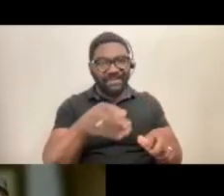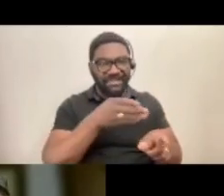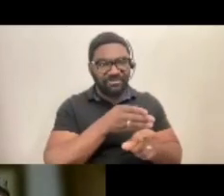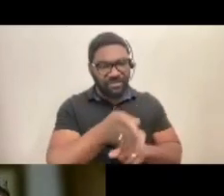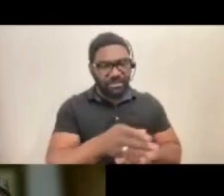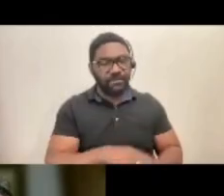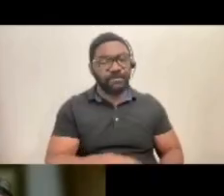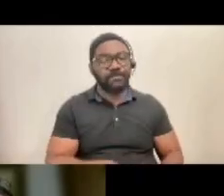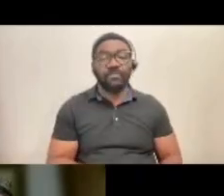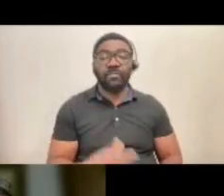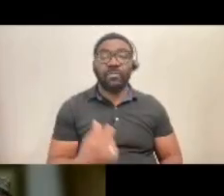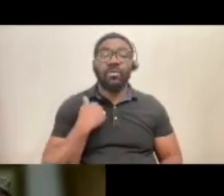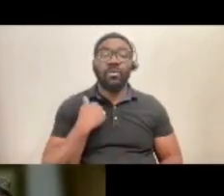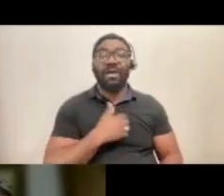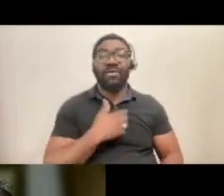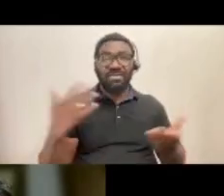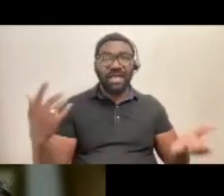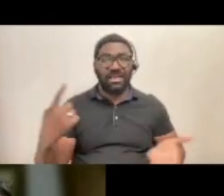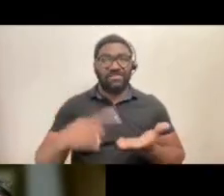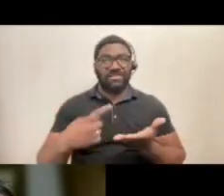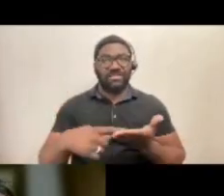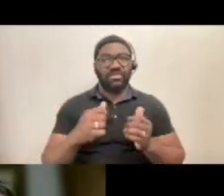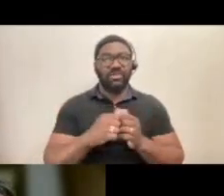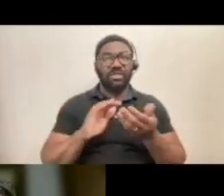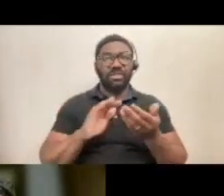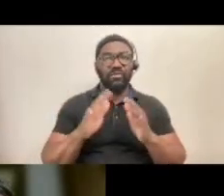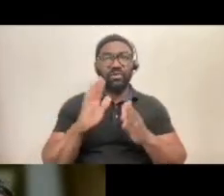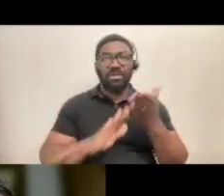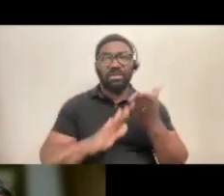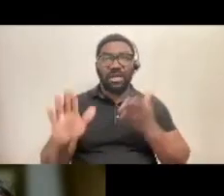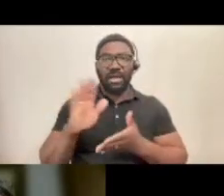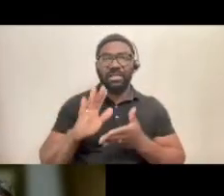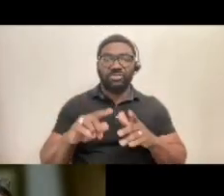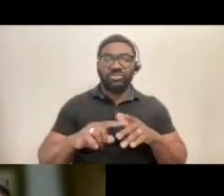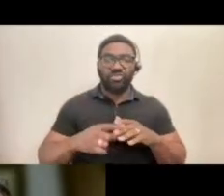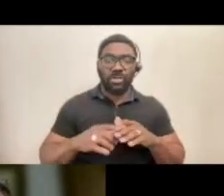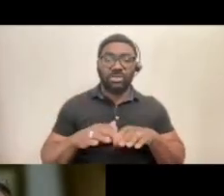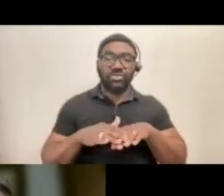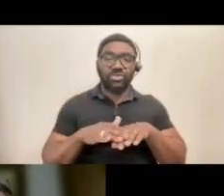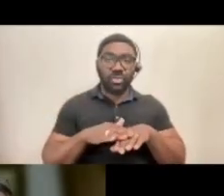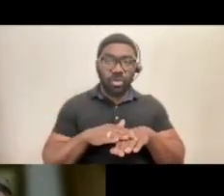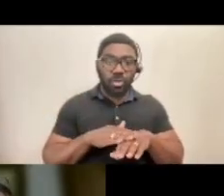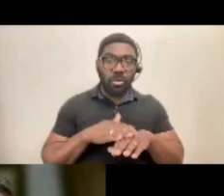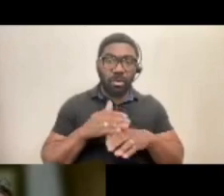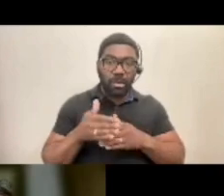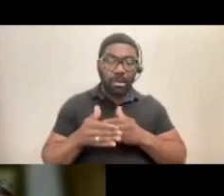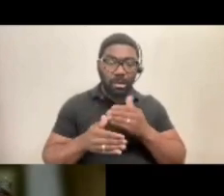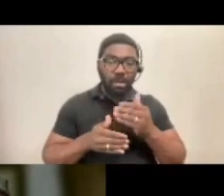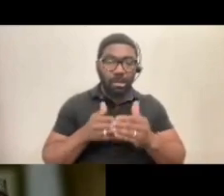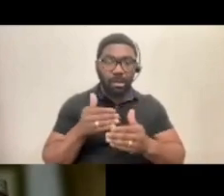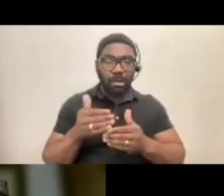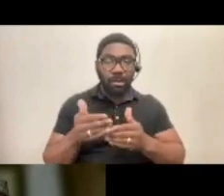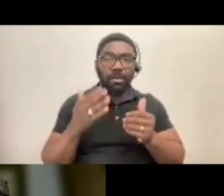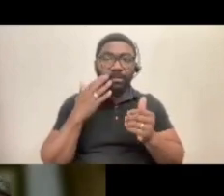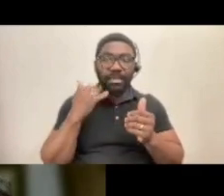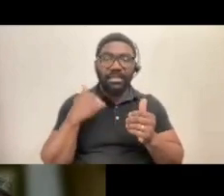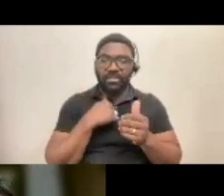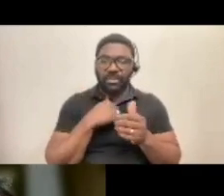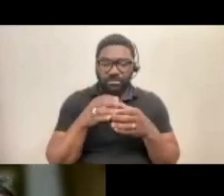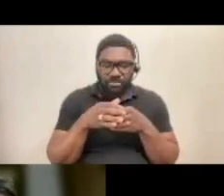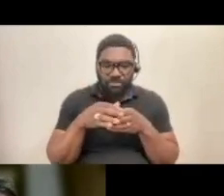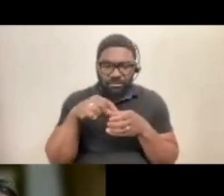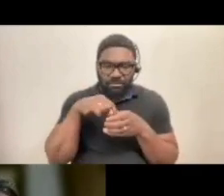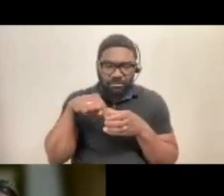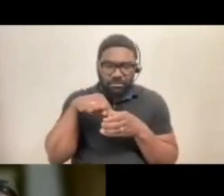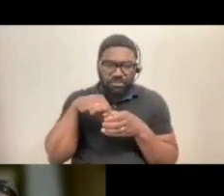of discussion with the community colleges, and it sort of got off the ground slowly to begin with, because we're very siloed. And I think that was